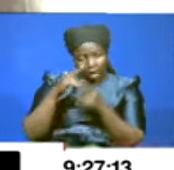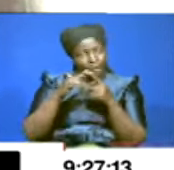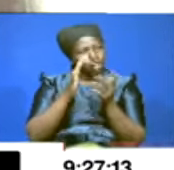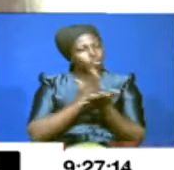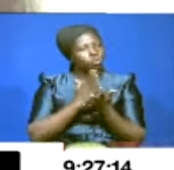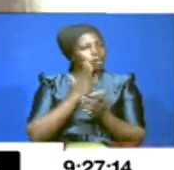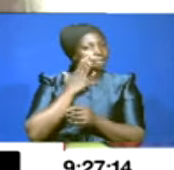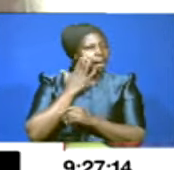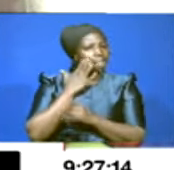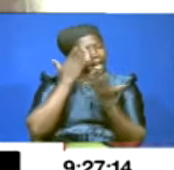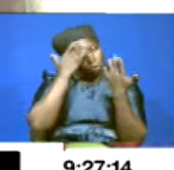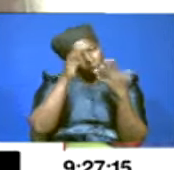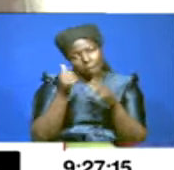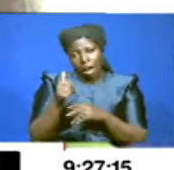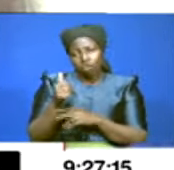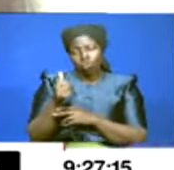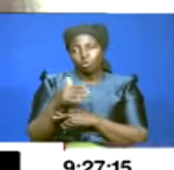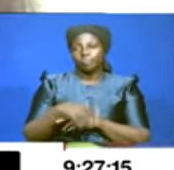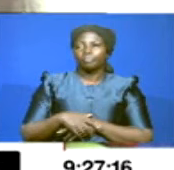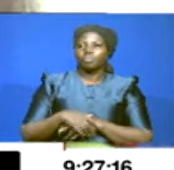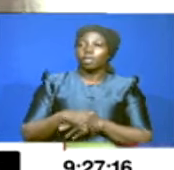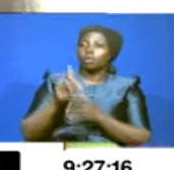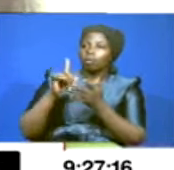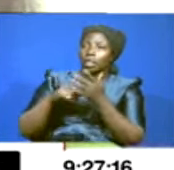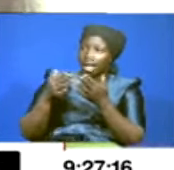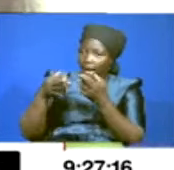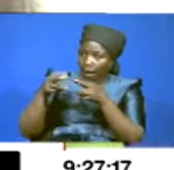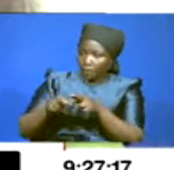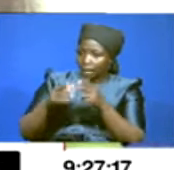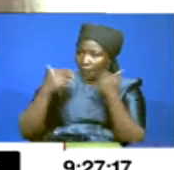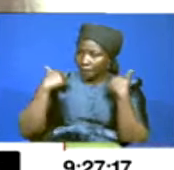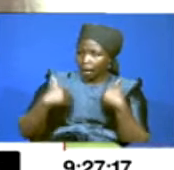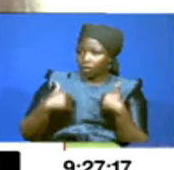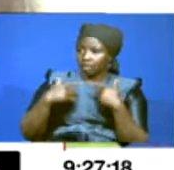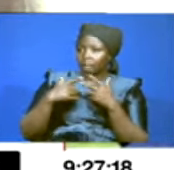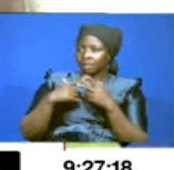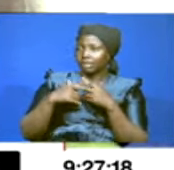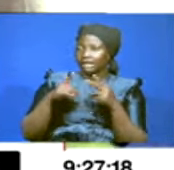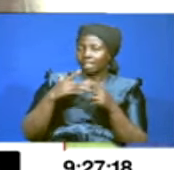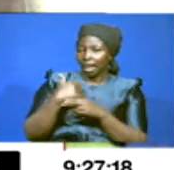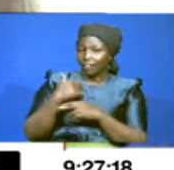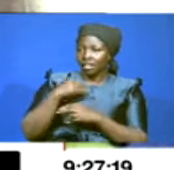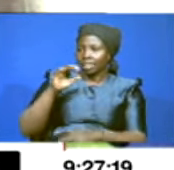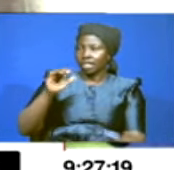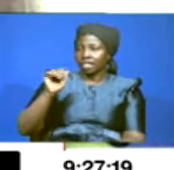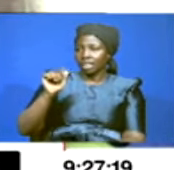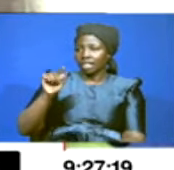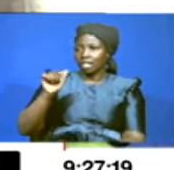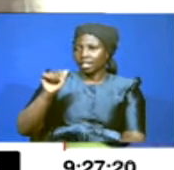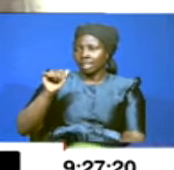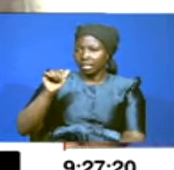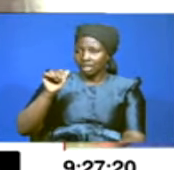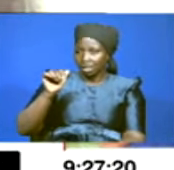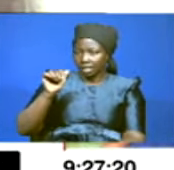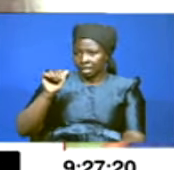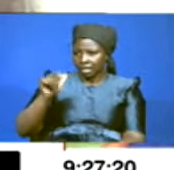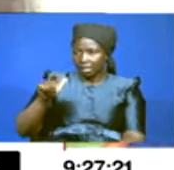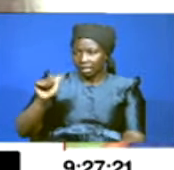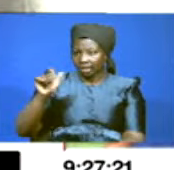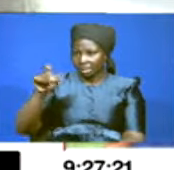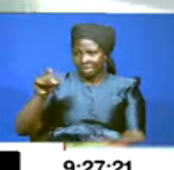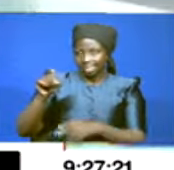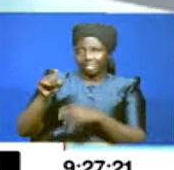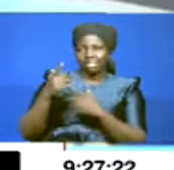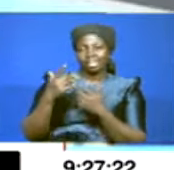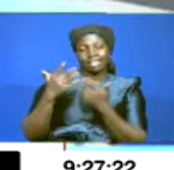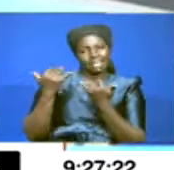and what has happened was that I developed cataracts in both eyes, and cataracts nowadays are very easy to